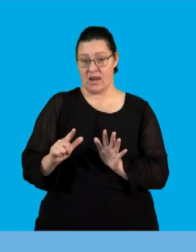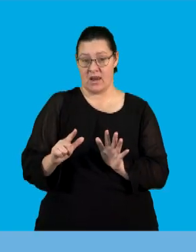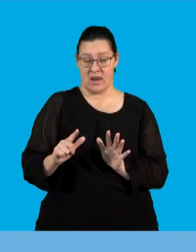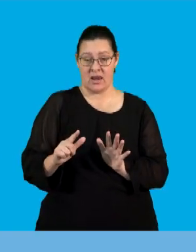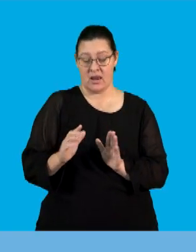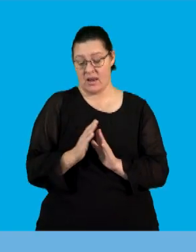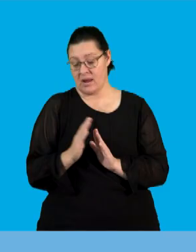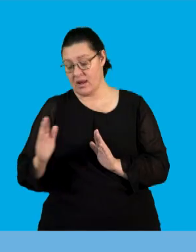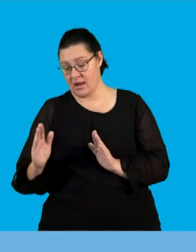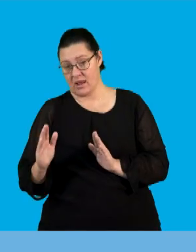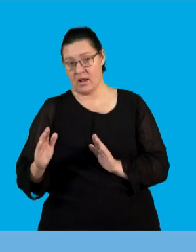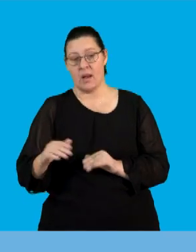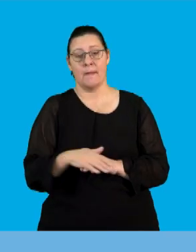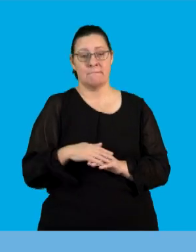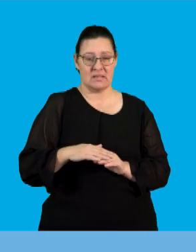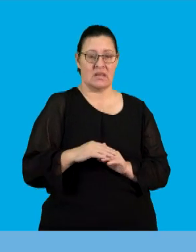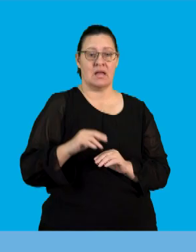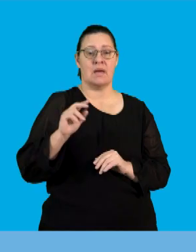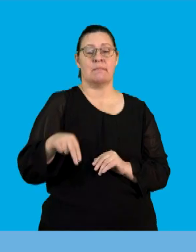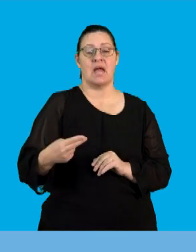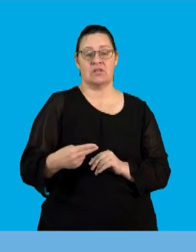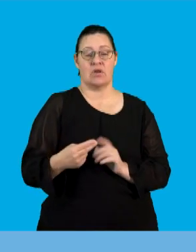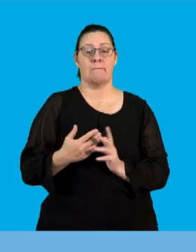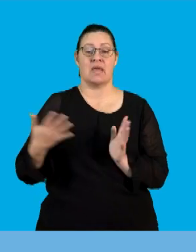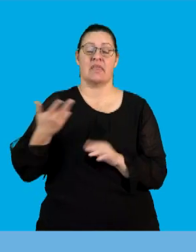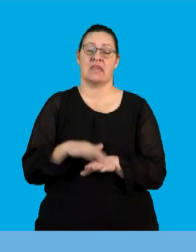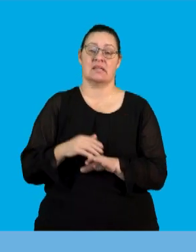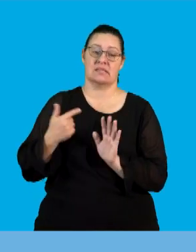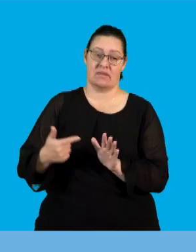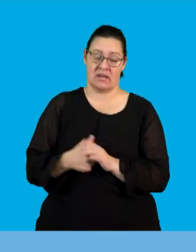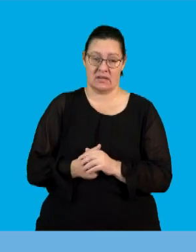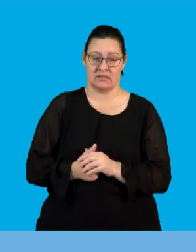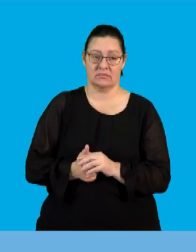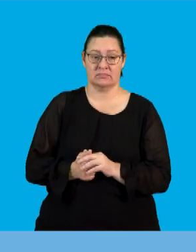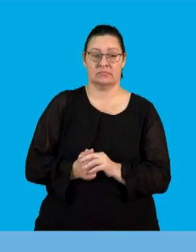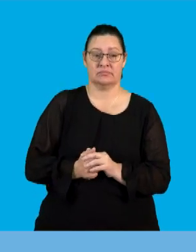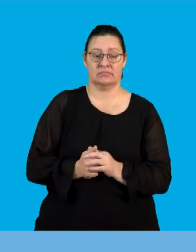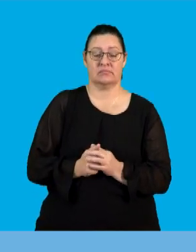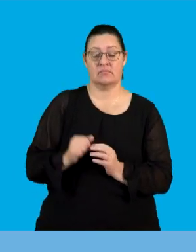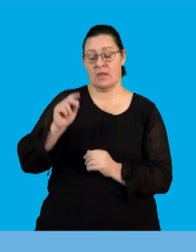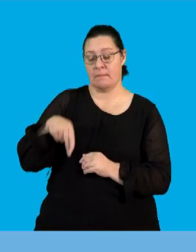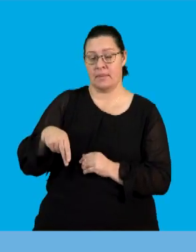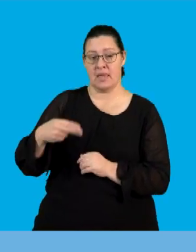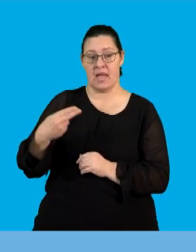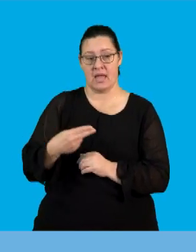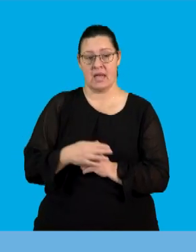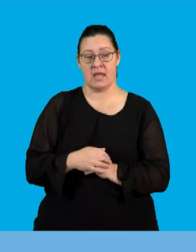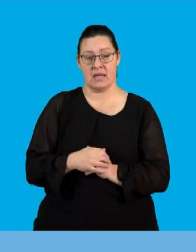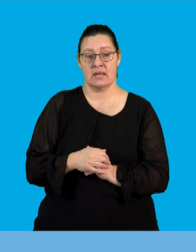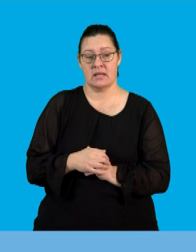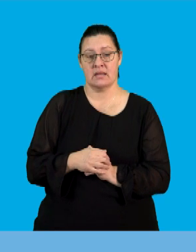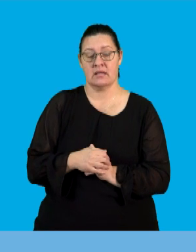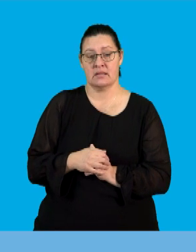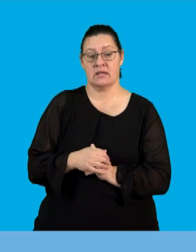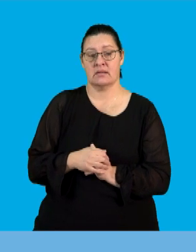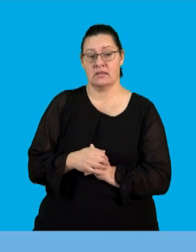7, or rather, once the substance is basic, it has a high pH that is greater than 7. So we can say pH,